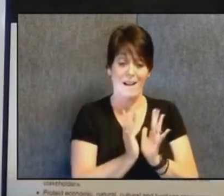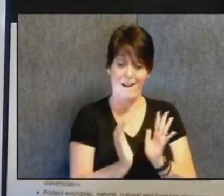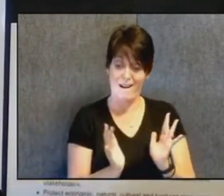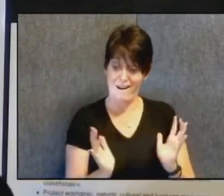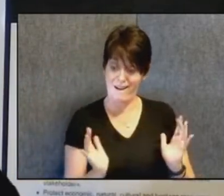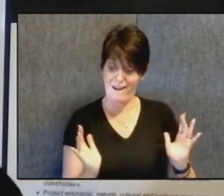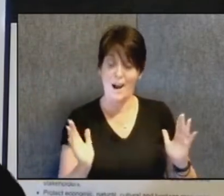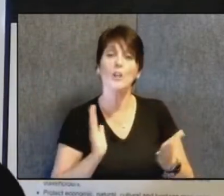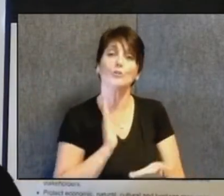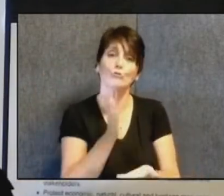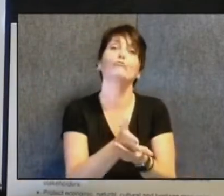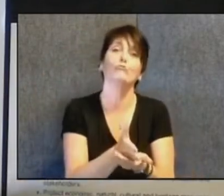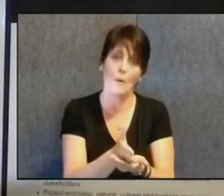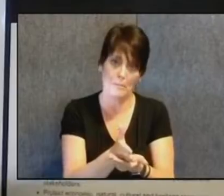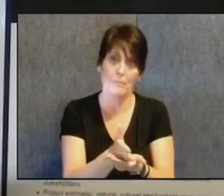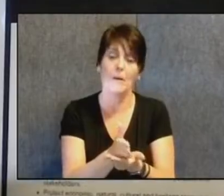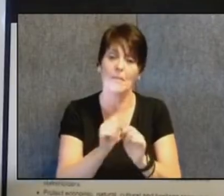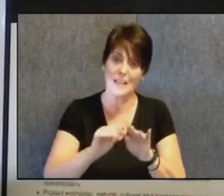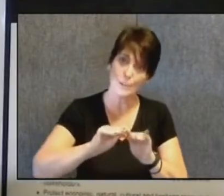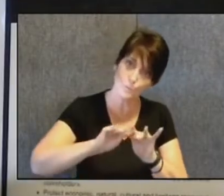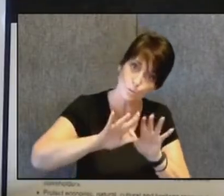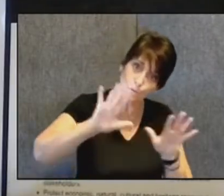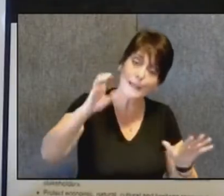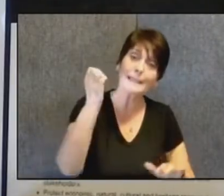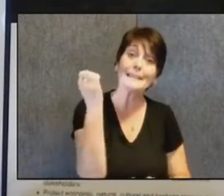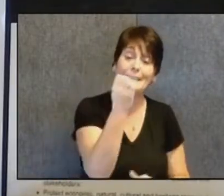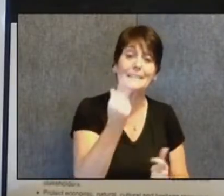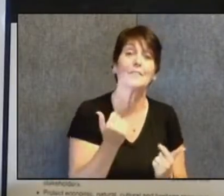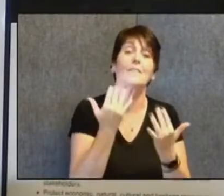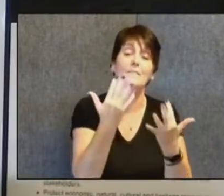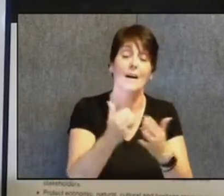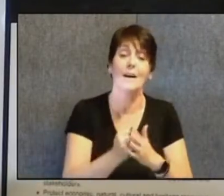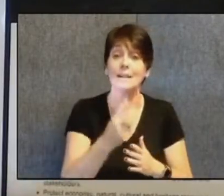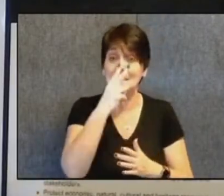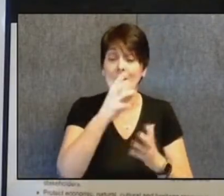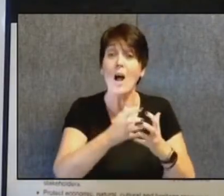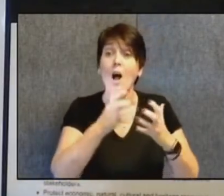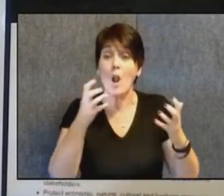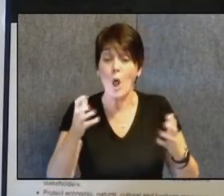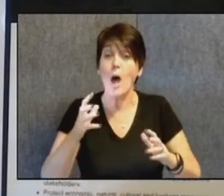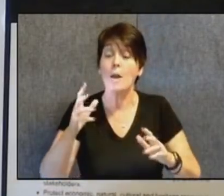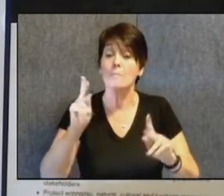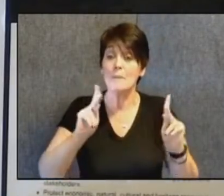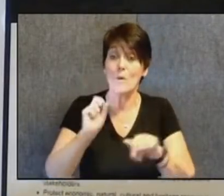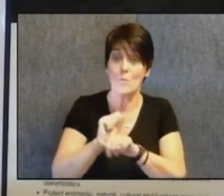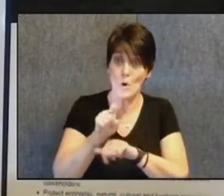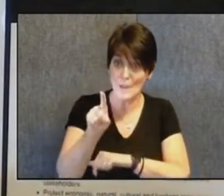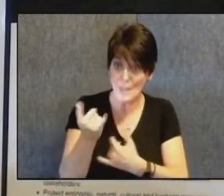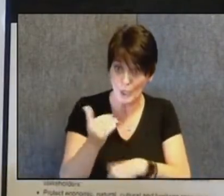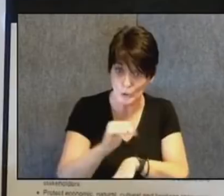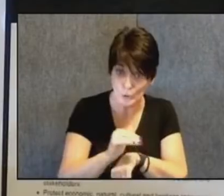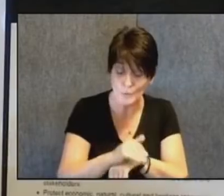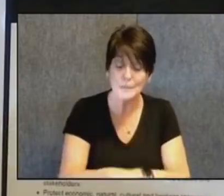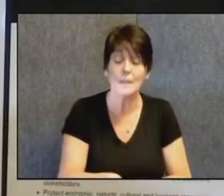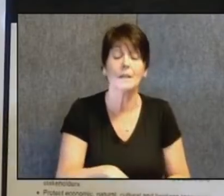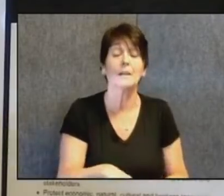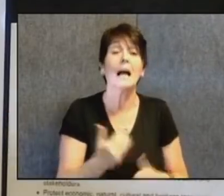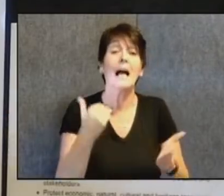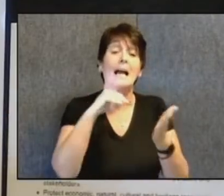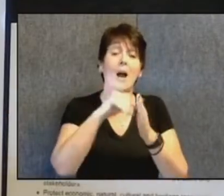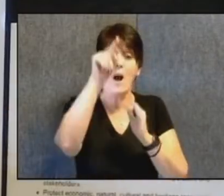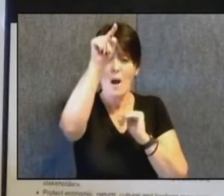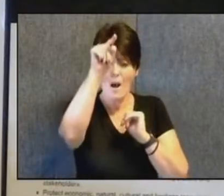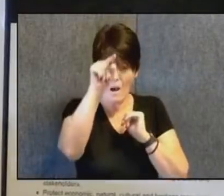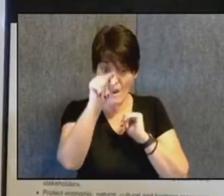this easterly spread of the fire. So see a bunch of resources in there tonight. Division Lima, again, all the